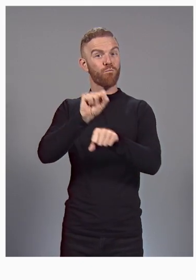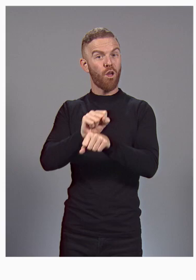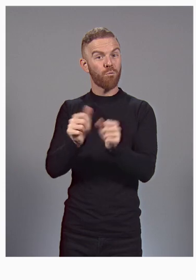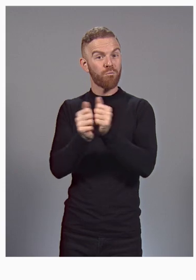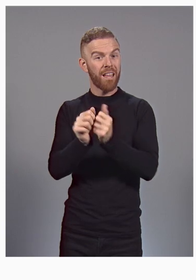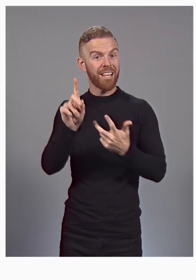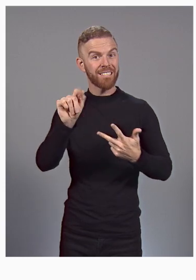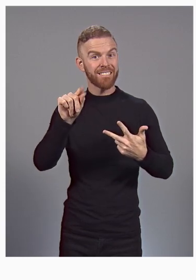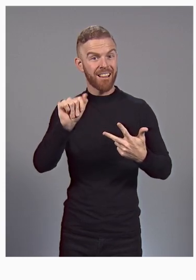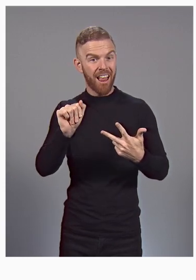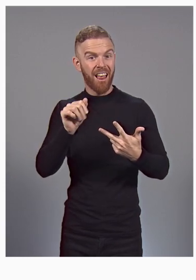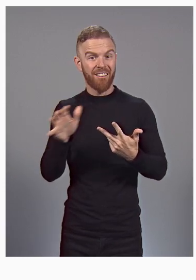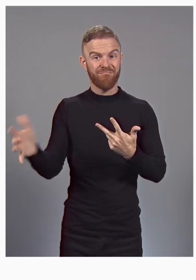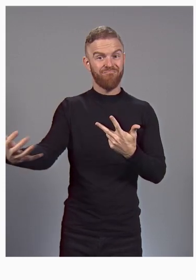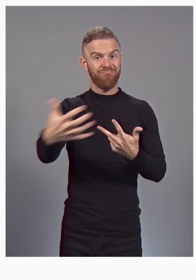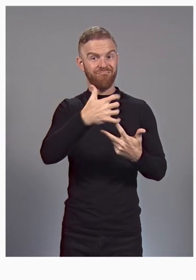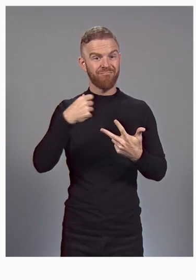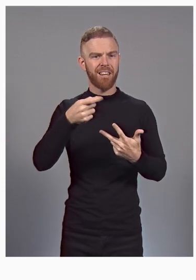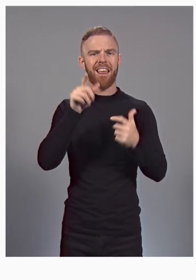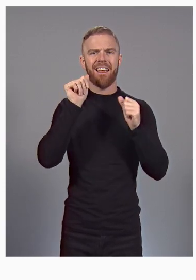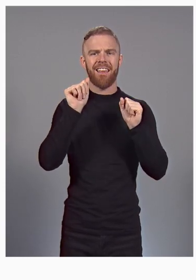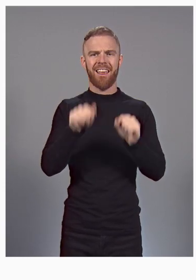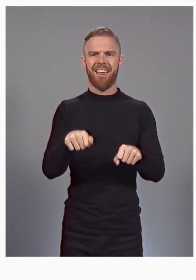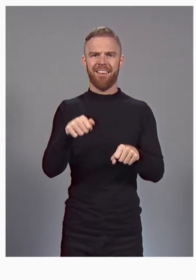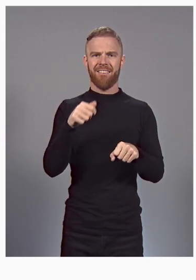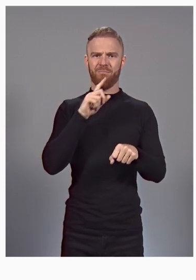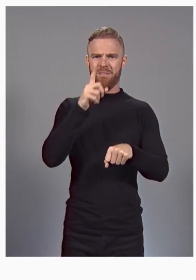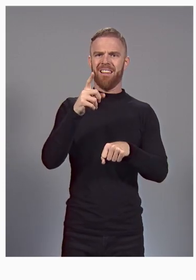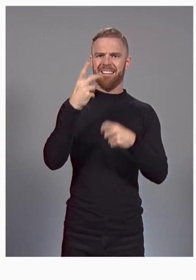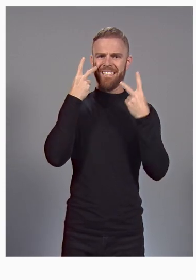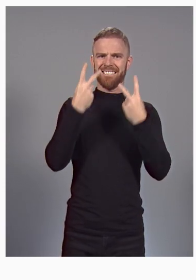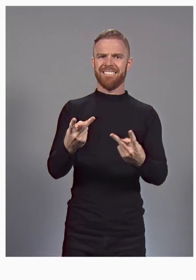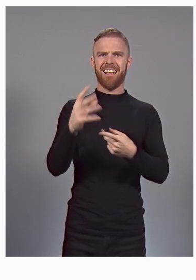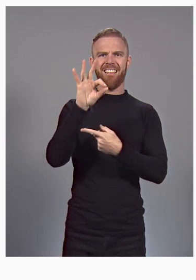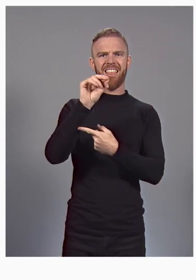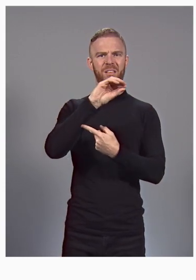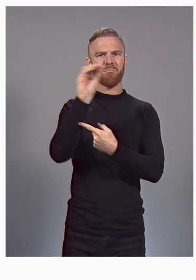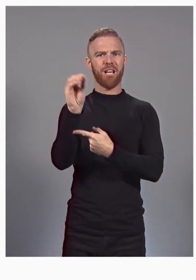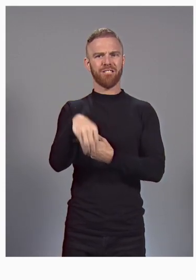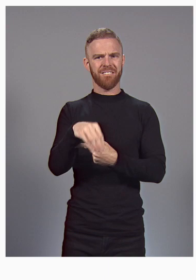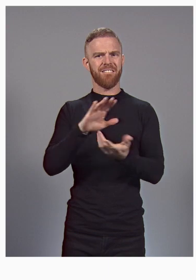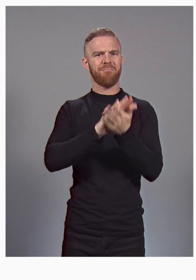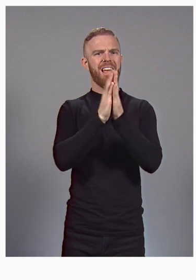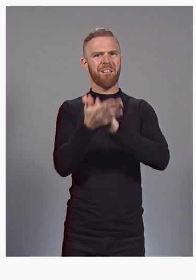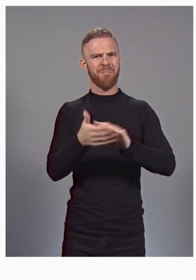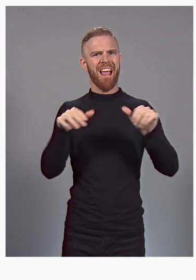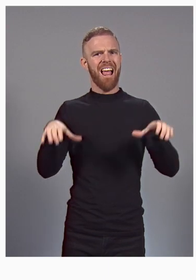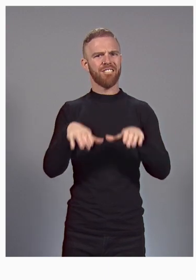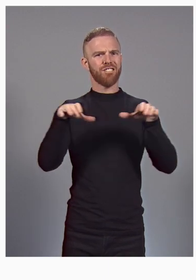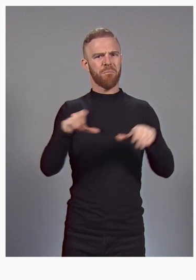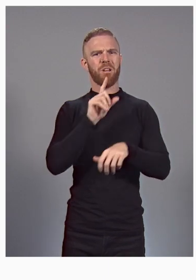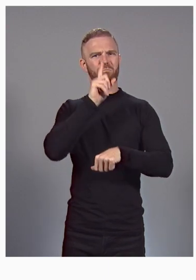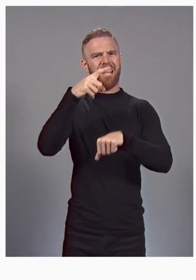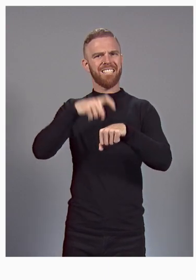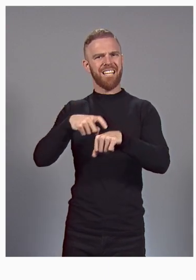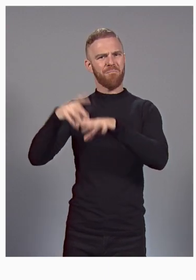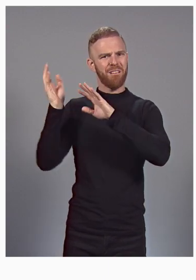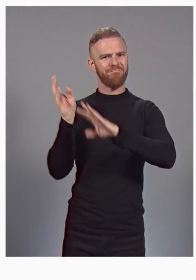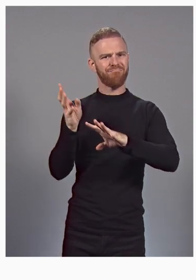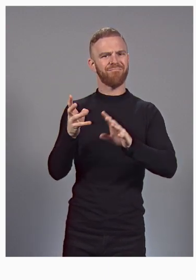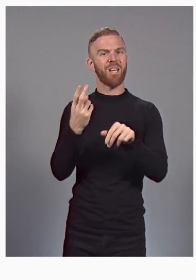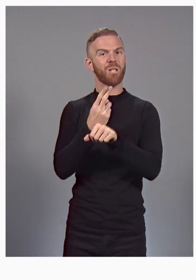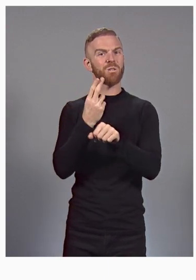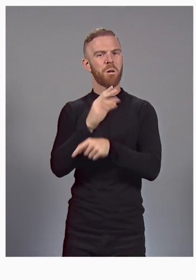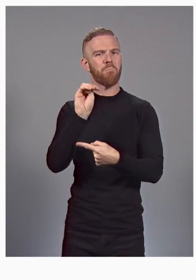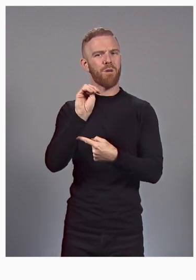as it's collected, we can see how 90% of data will be actionable in real time using ML,